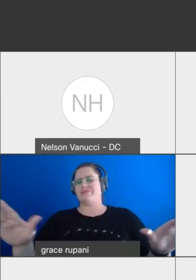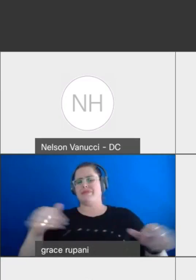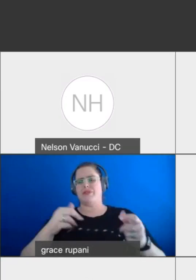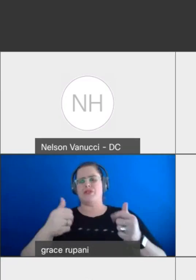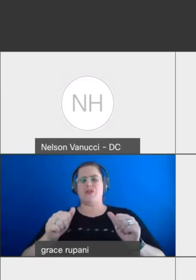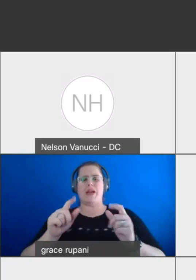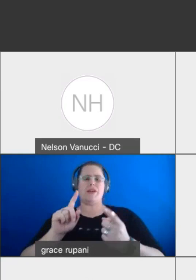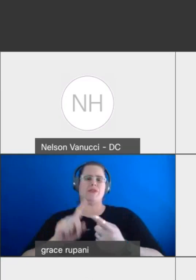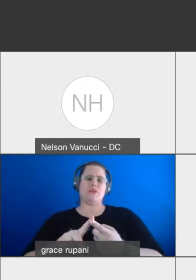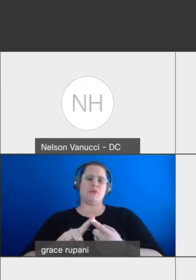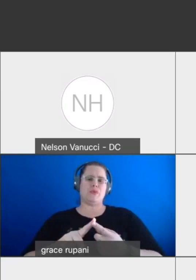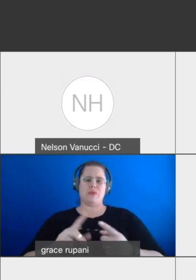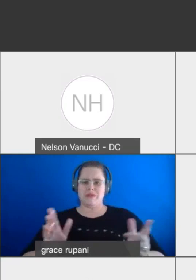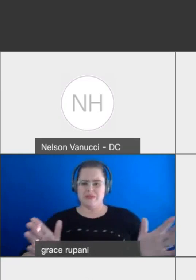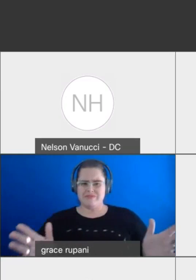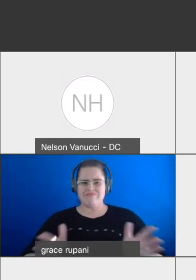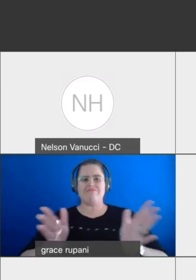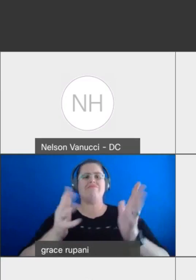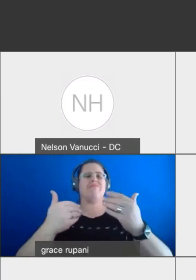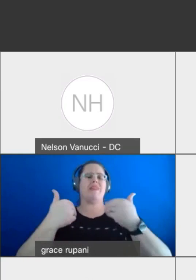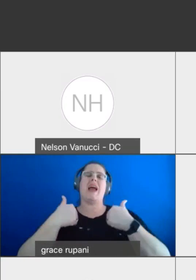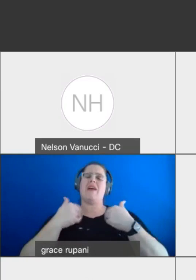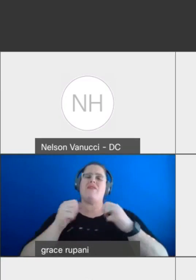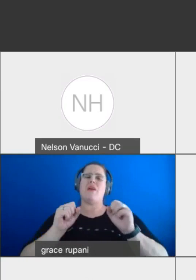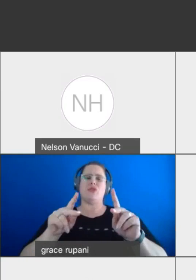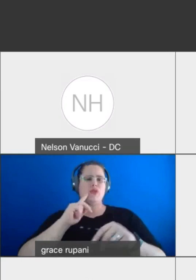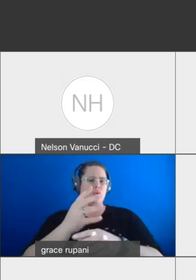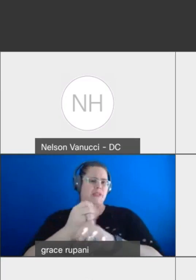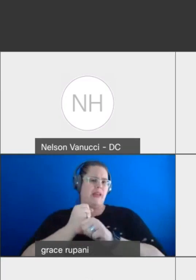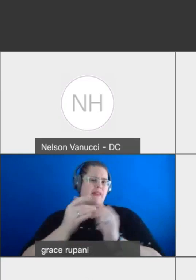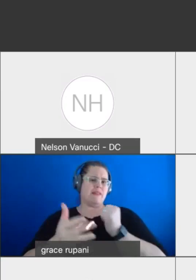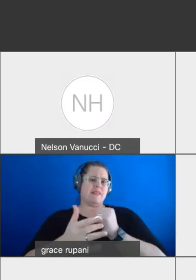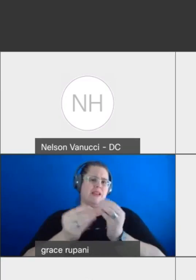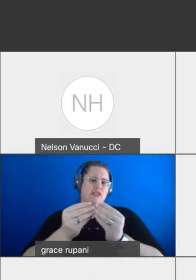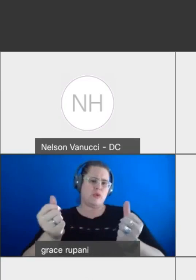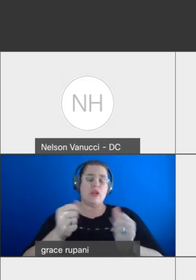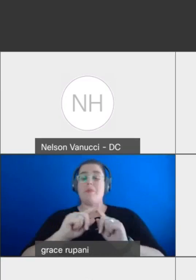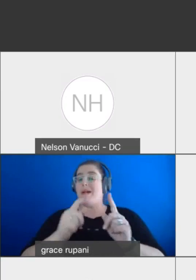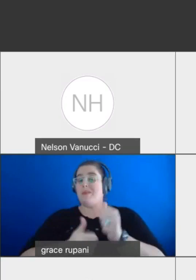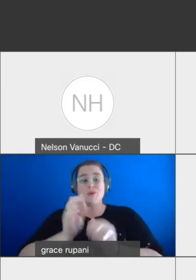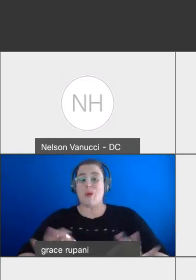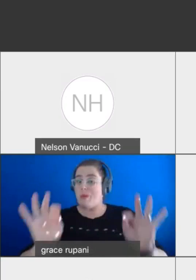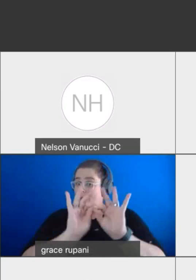awareness about them. And most importantly, provide best practice skills.